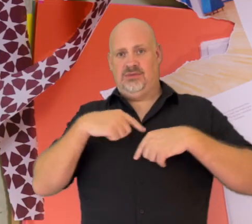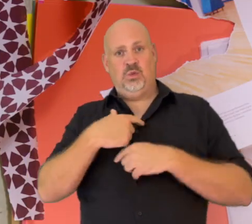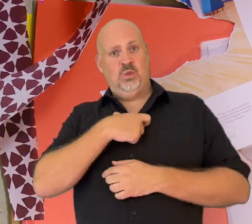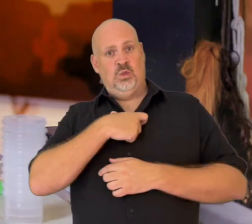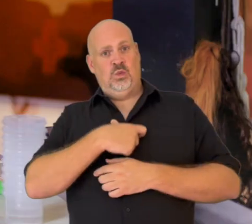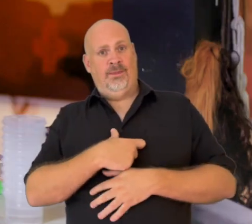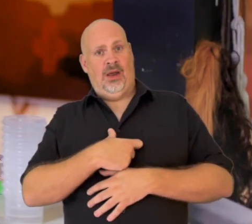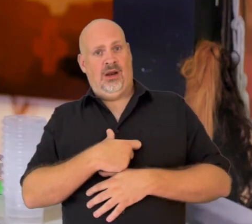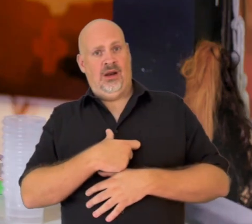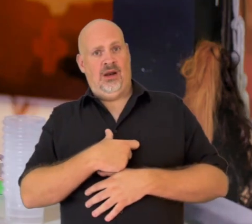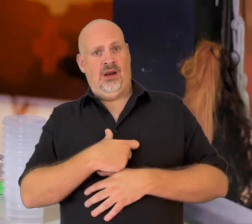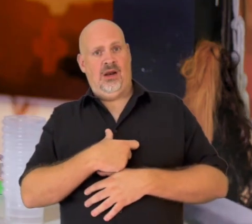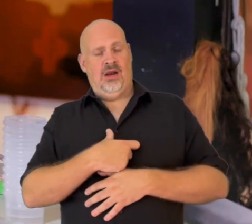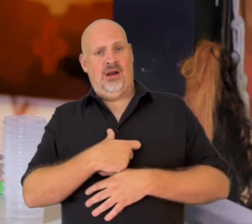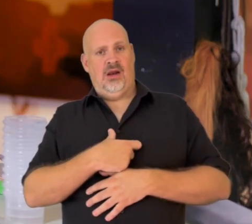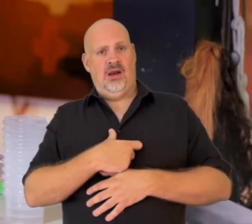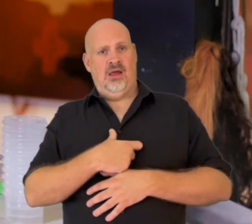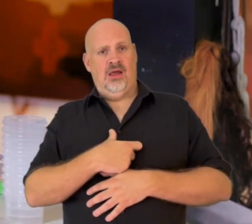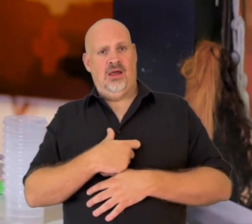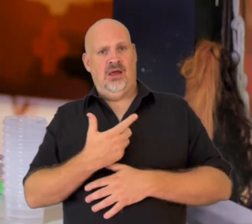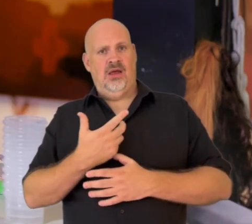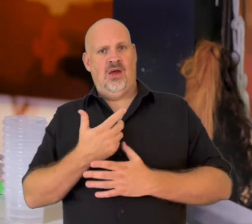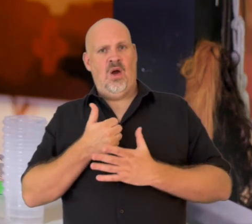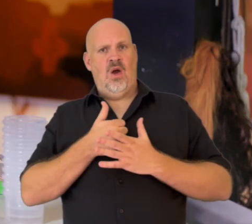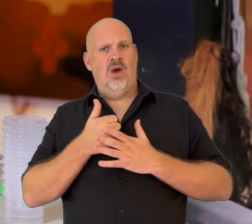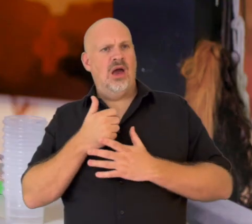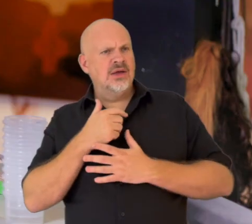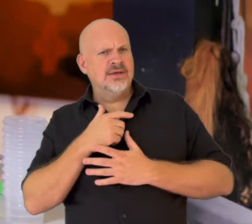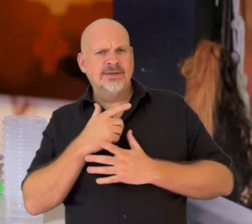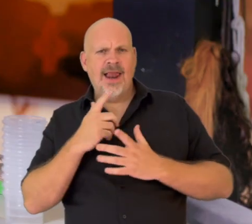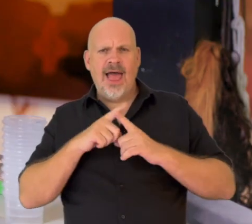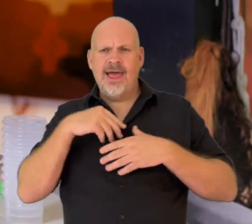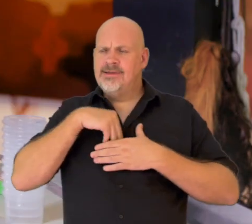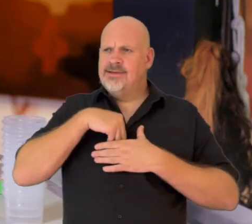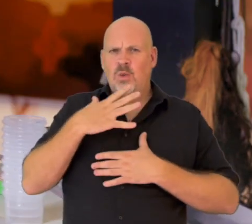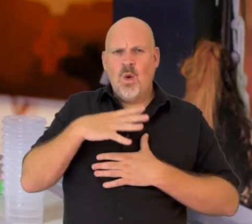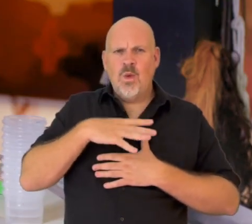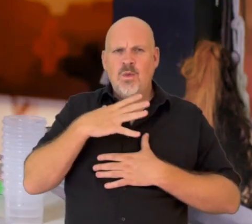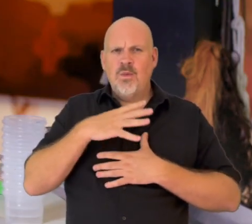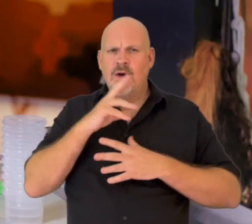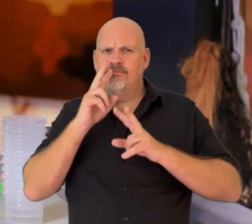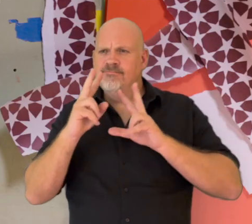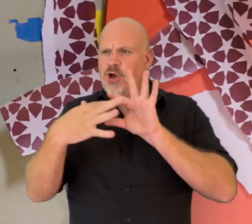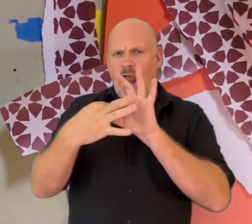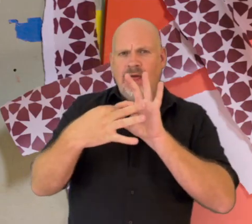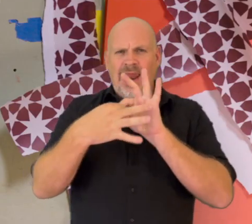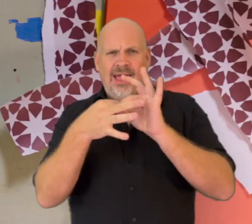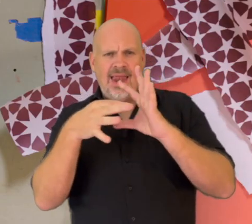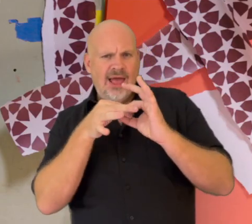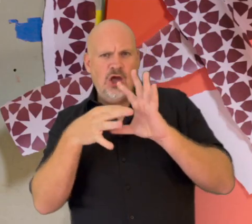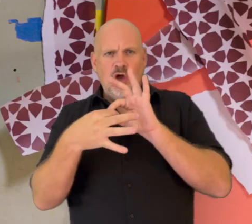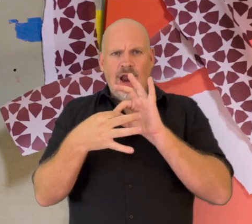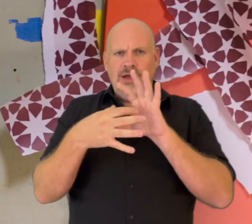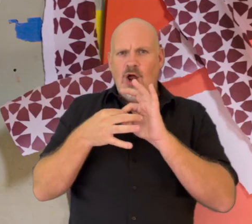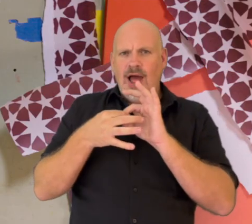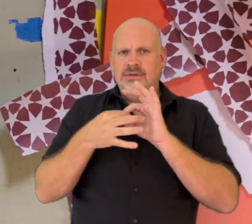humans, kind of predisposed to find things that connect each other and connect us. We're always looking